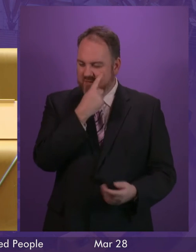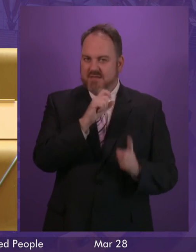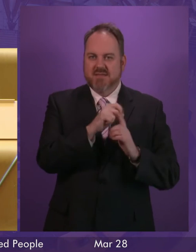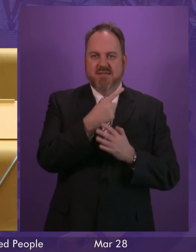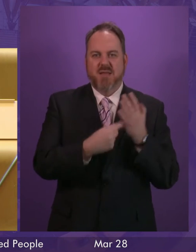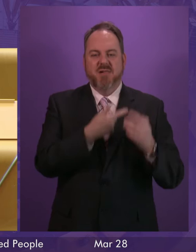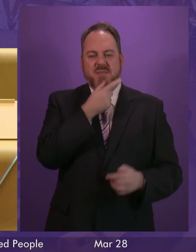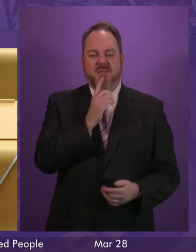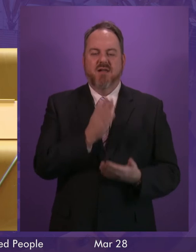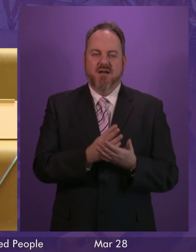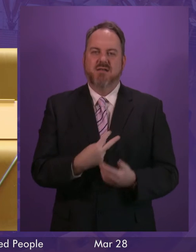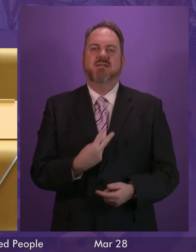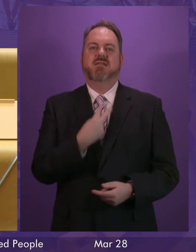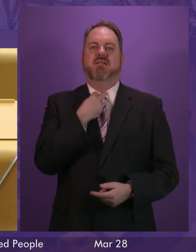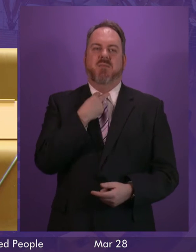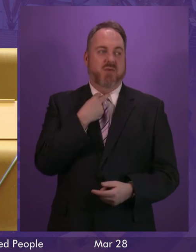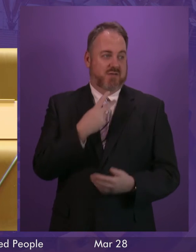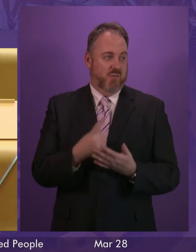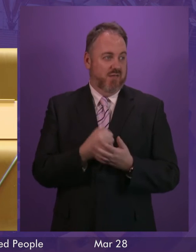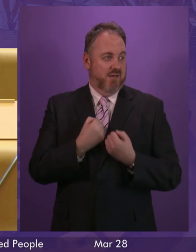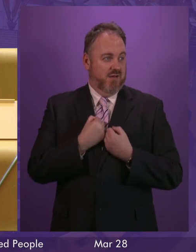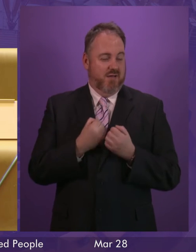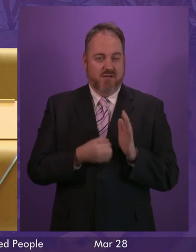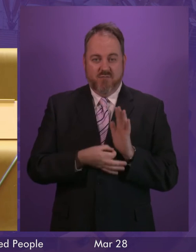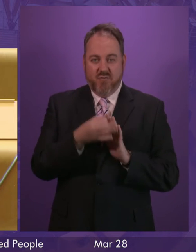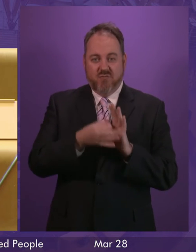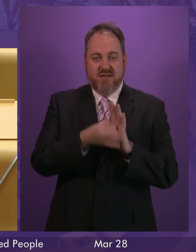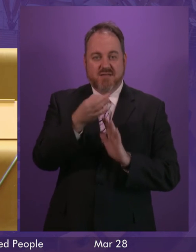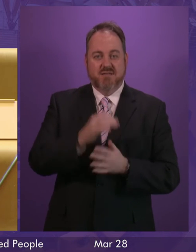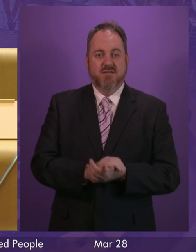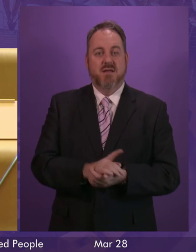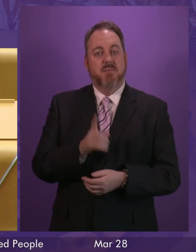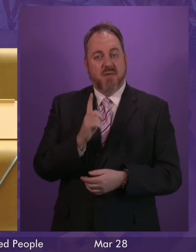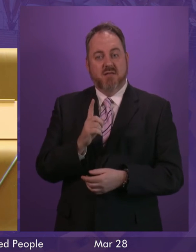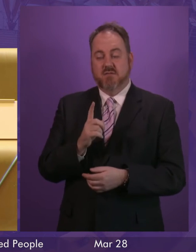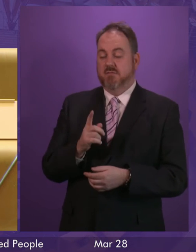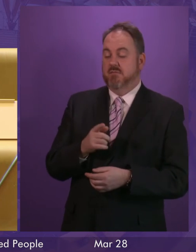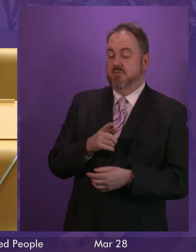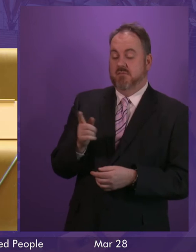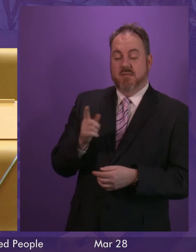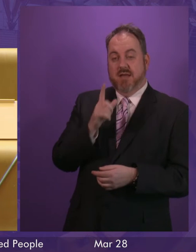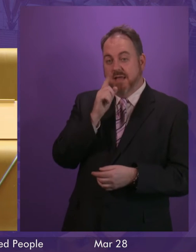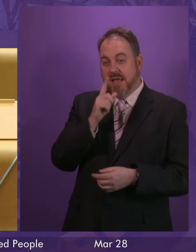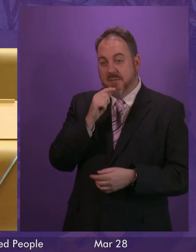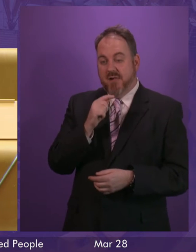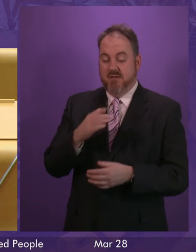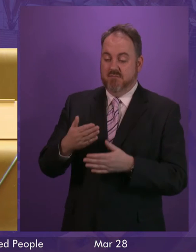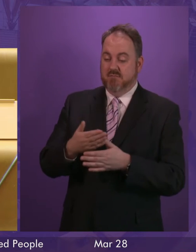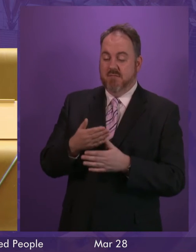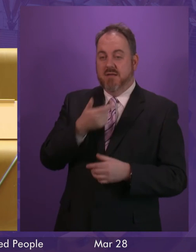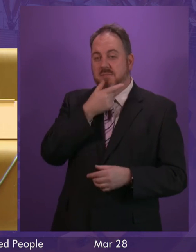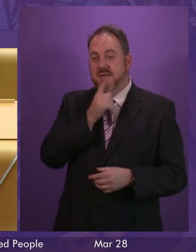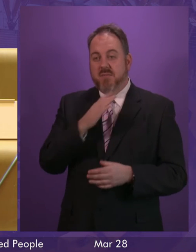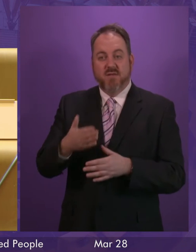made by the Scottish Government. Can I to acknowledge the work of Inclusion Scotland enable People First, Scottish Independent Living